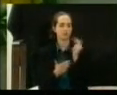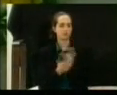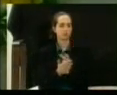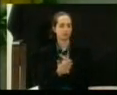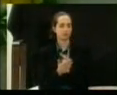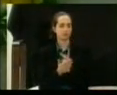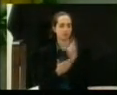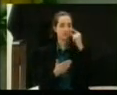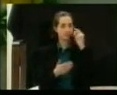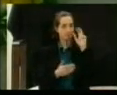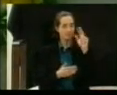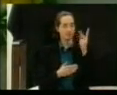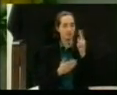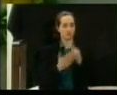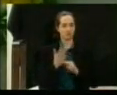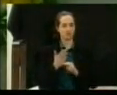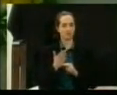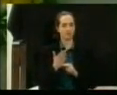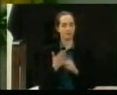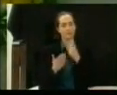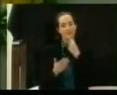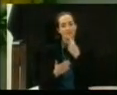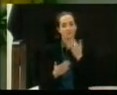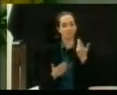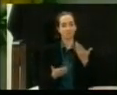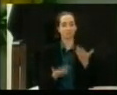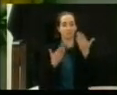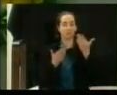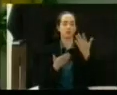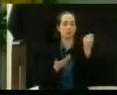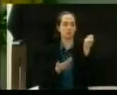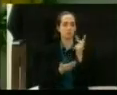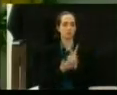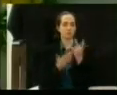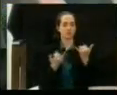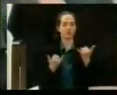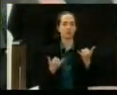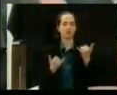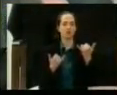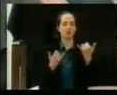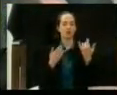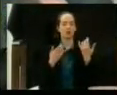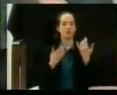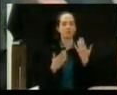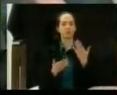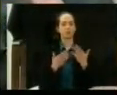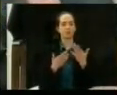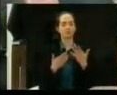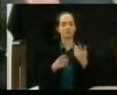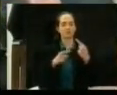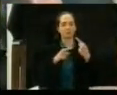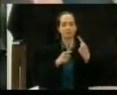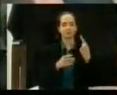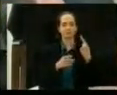I suggest we go ahead and approve this, and if there are some differences that we can maybe clear up by next month,